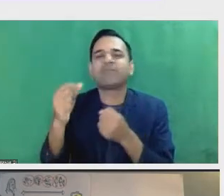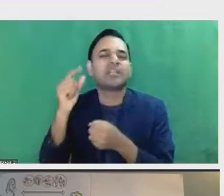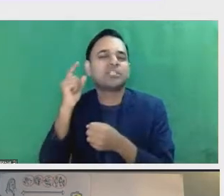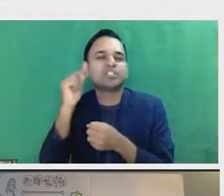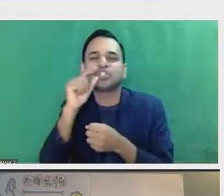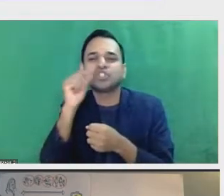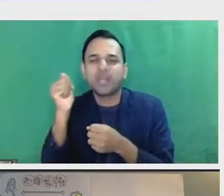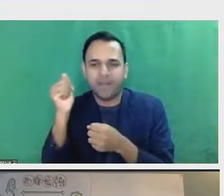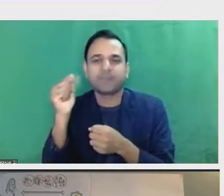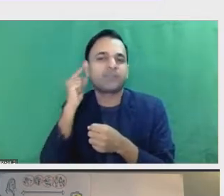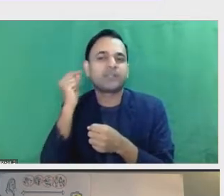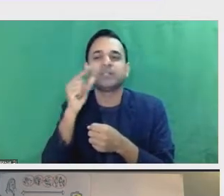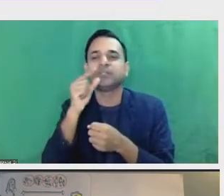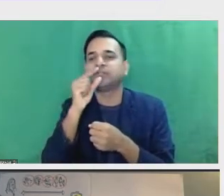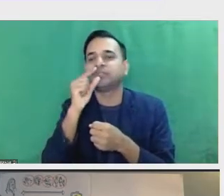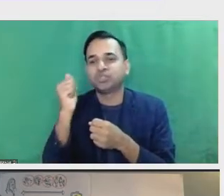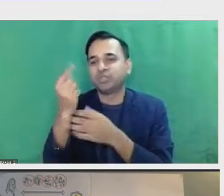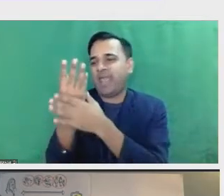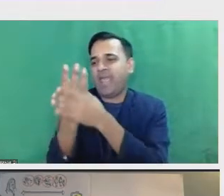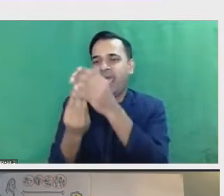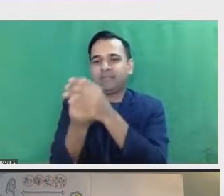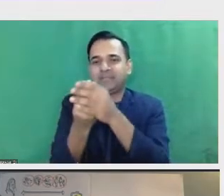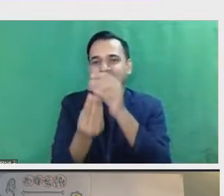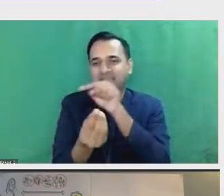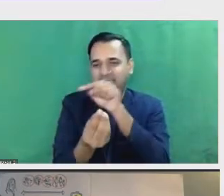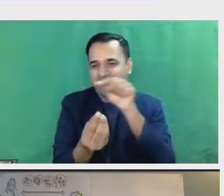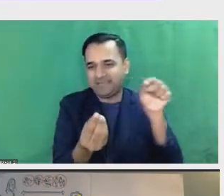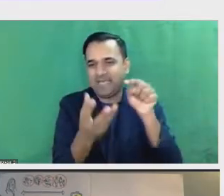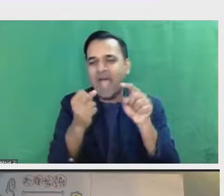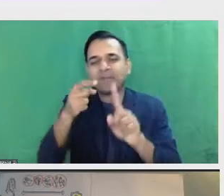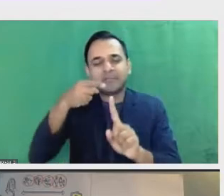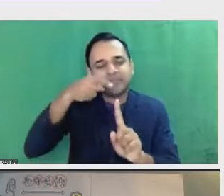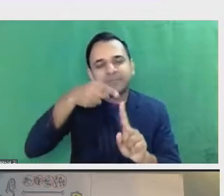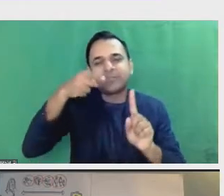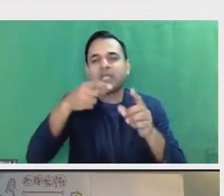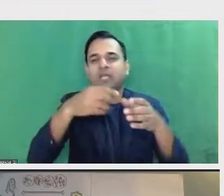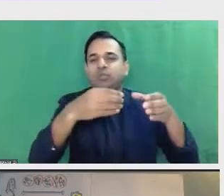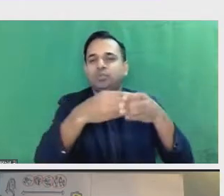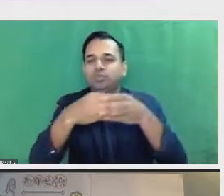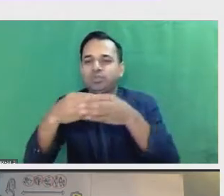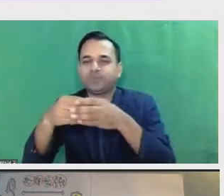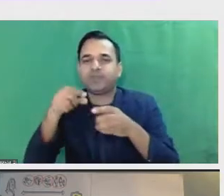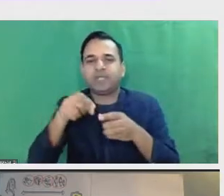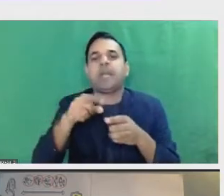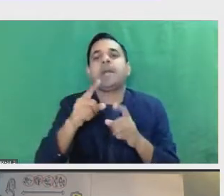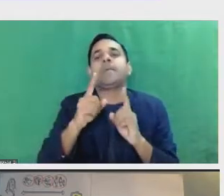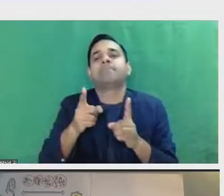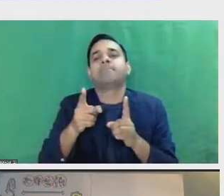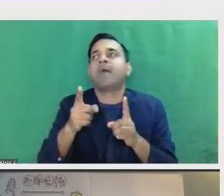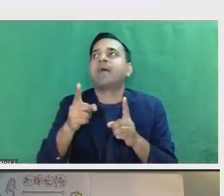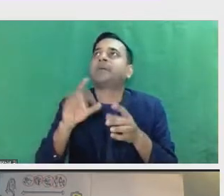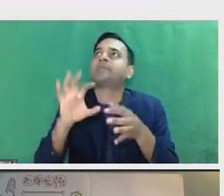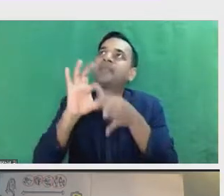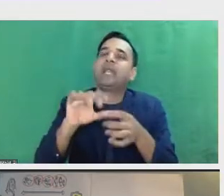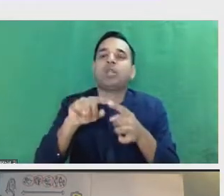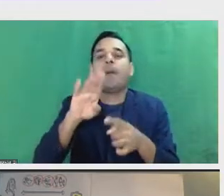on ODSs. We have to have a specific target related to women